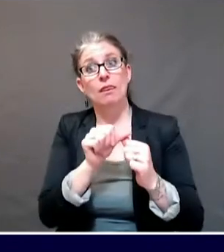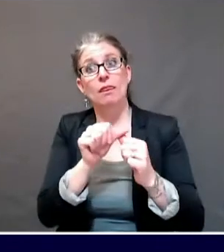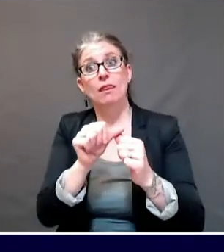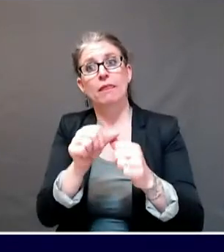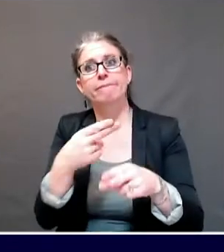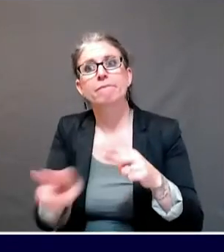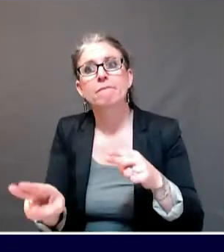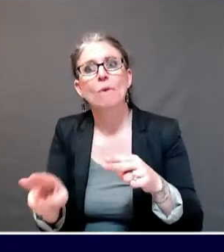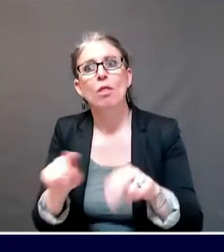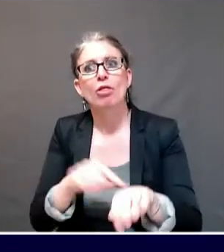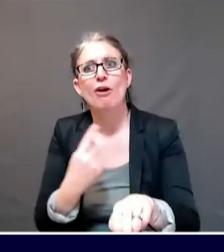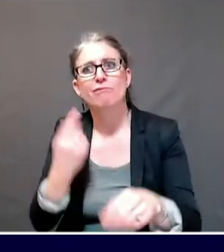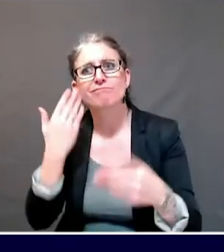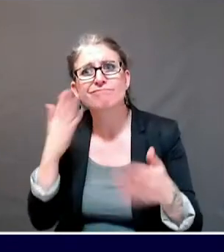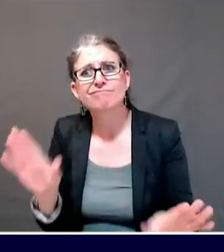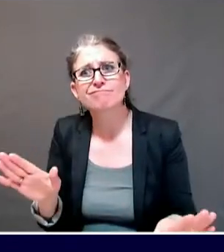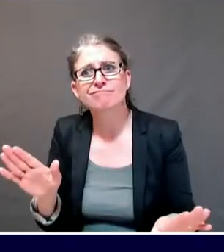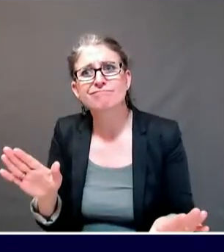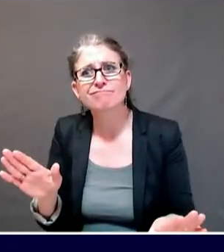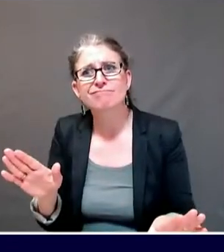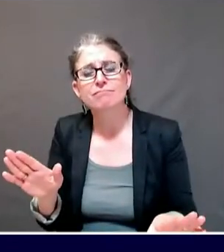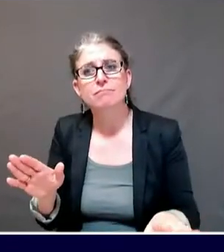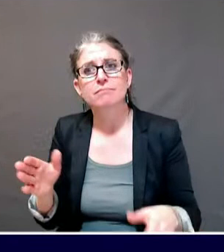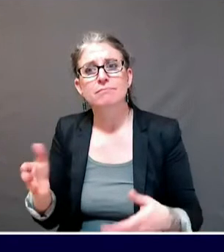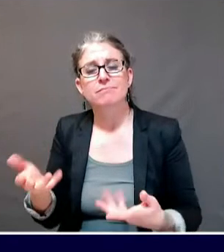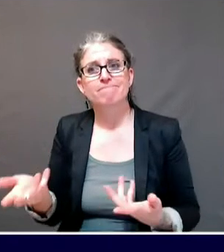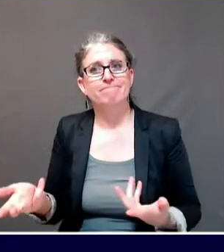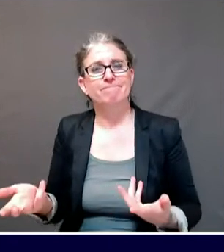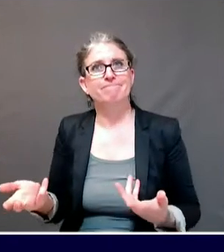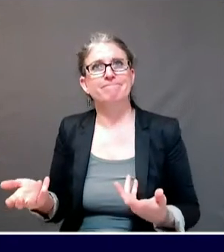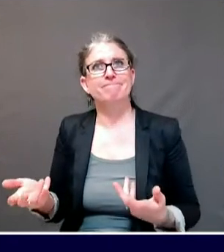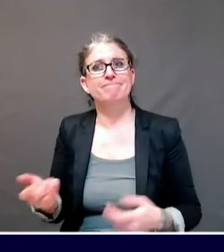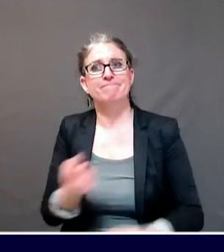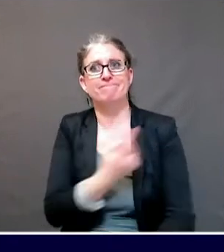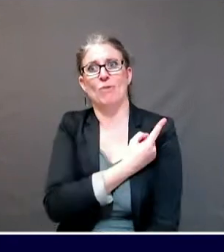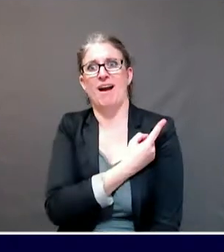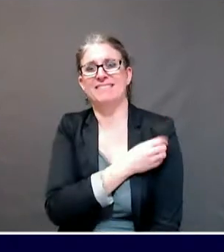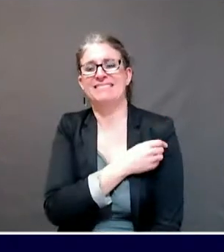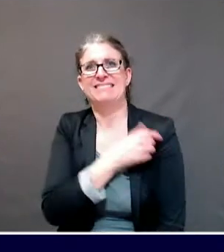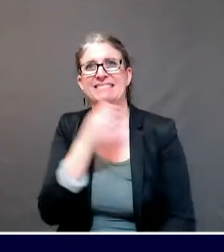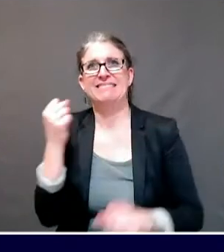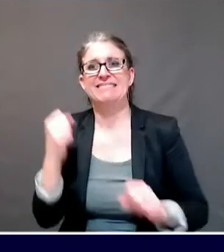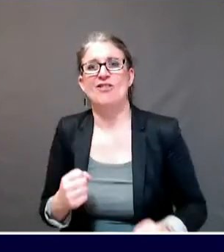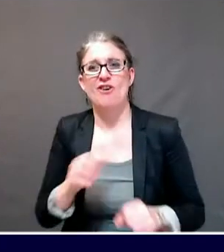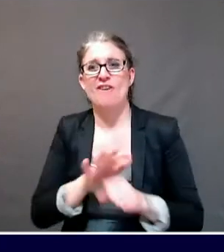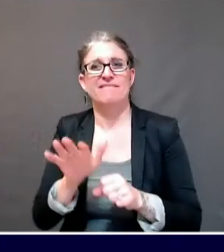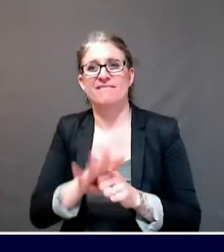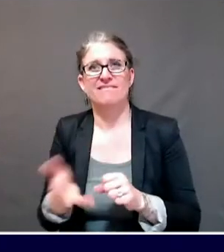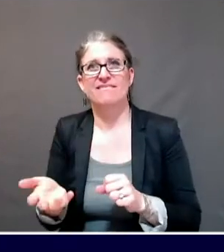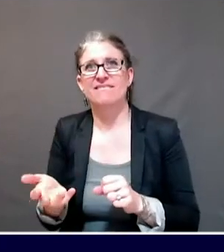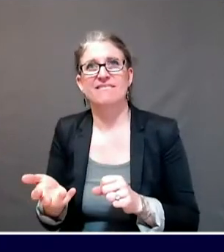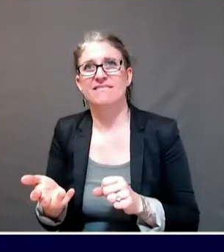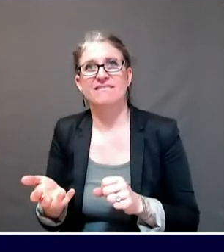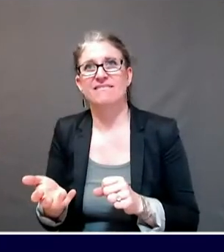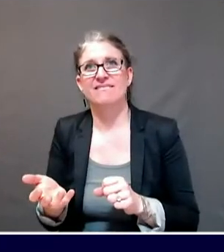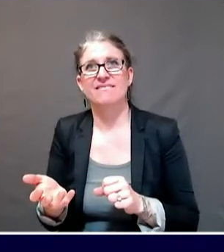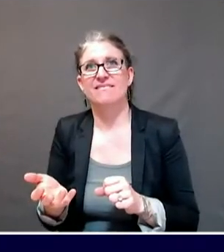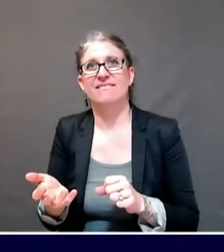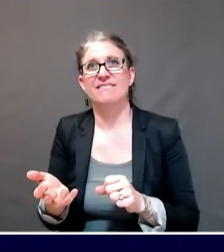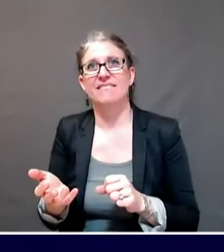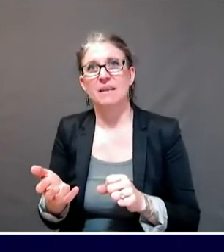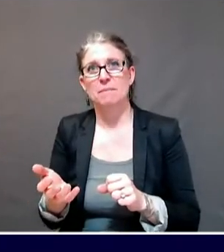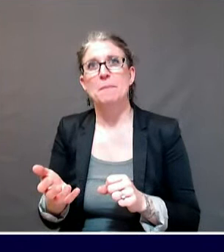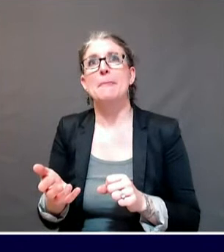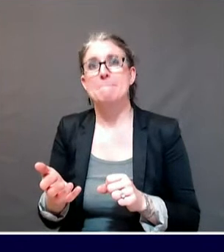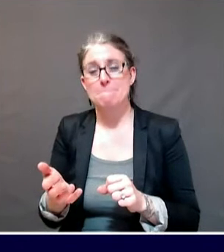a 2-dose regimen. We would be rolling the dice if we decided to only utilize that first dose, because we